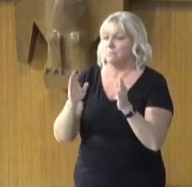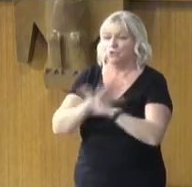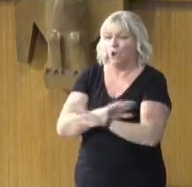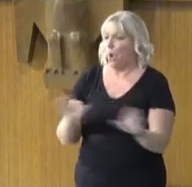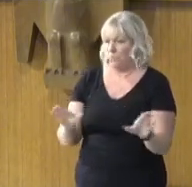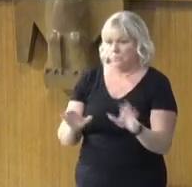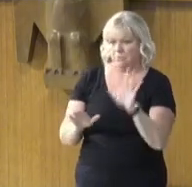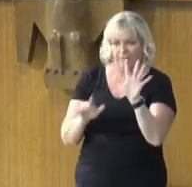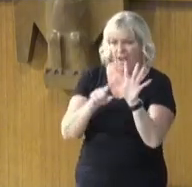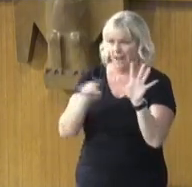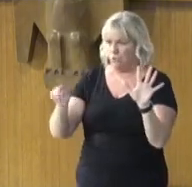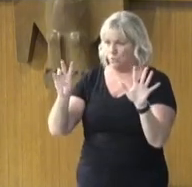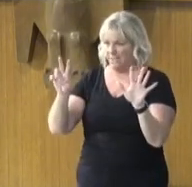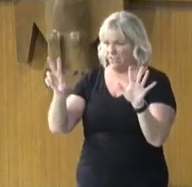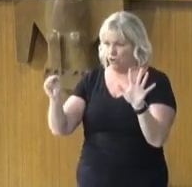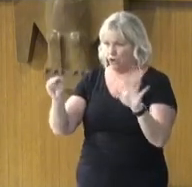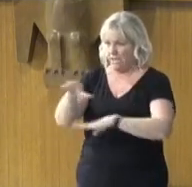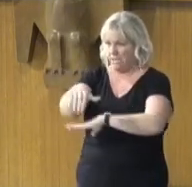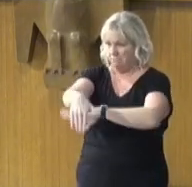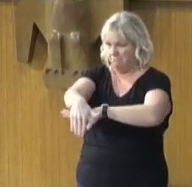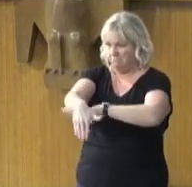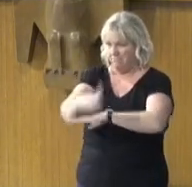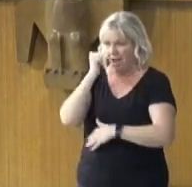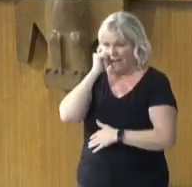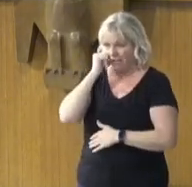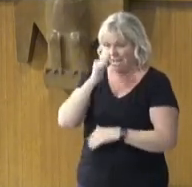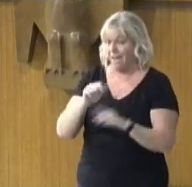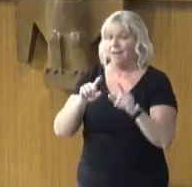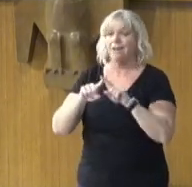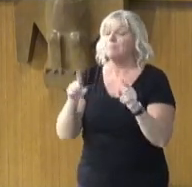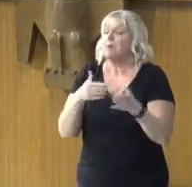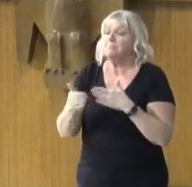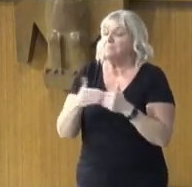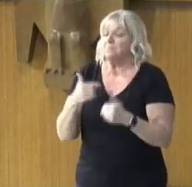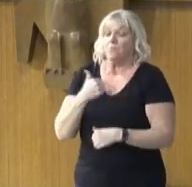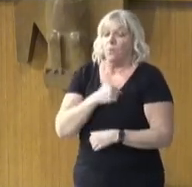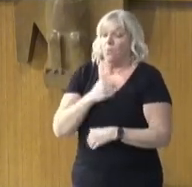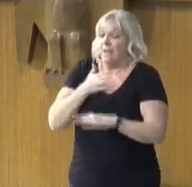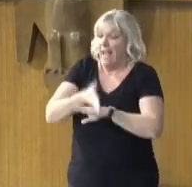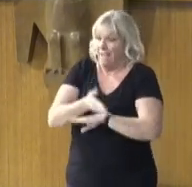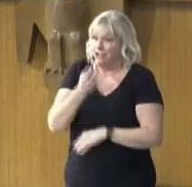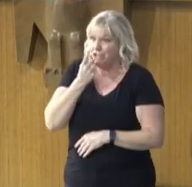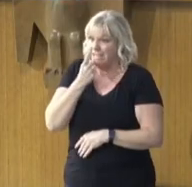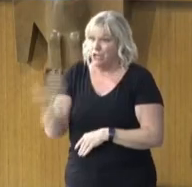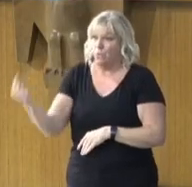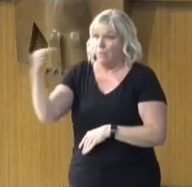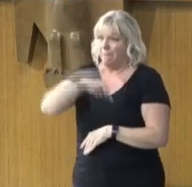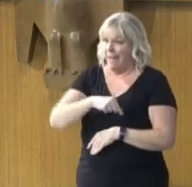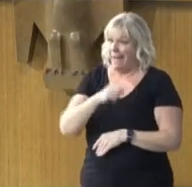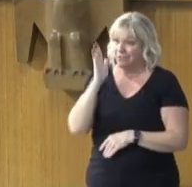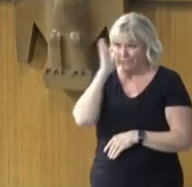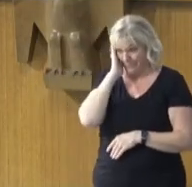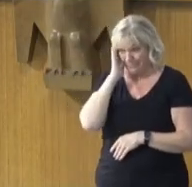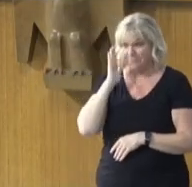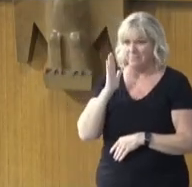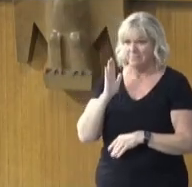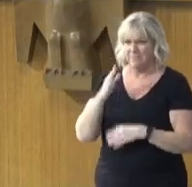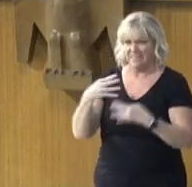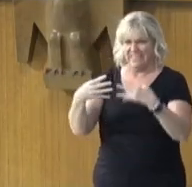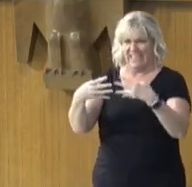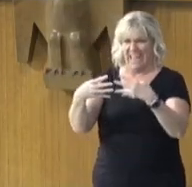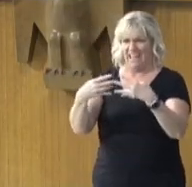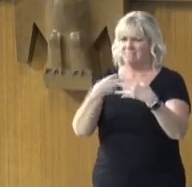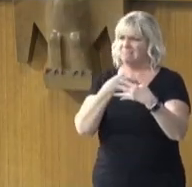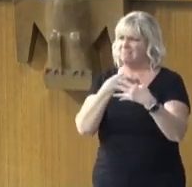day. But one night after dinner, we arrived back to our bed and breakfast and the electric gate wouldn't open for us.